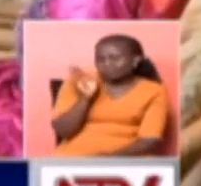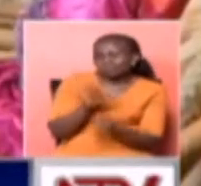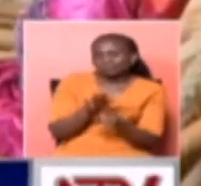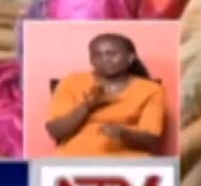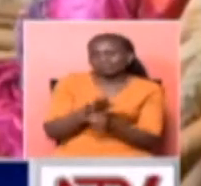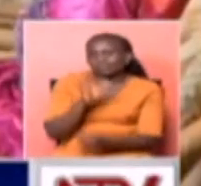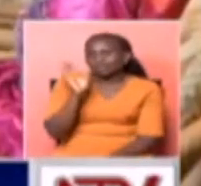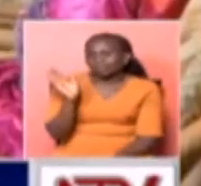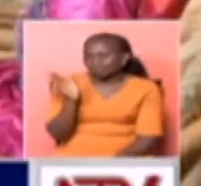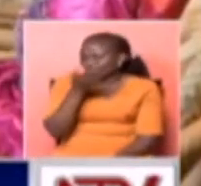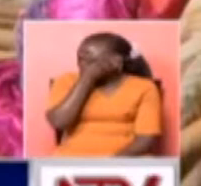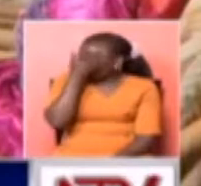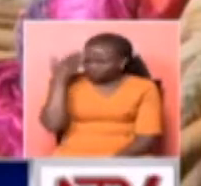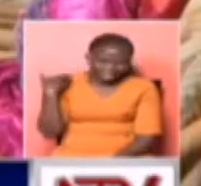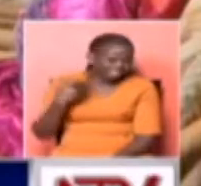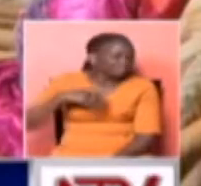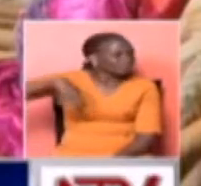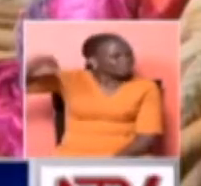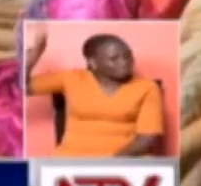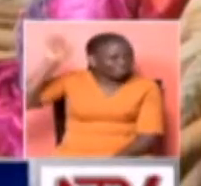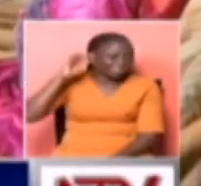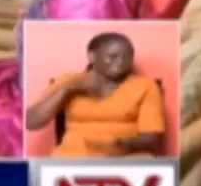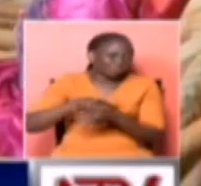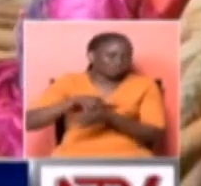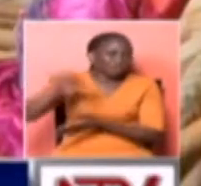Uganda, forget about those ones who went for HAO.